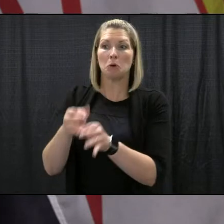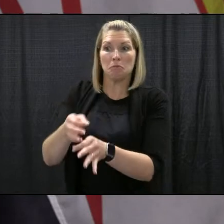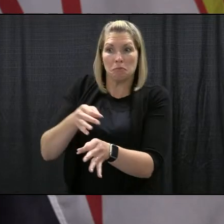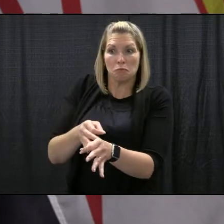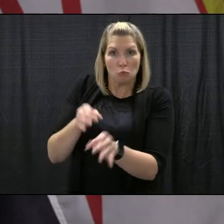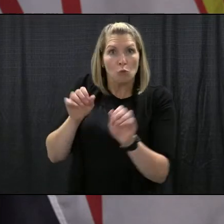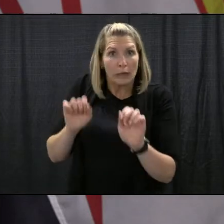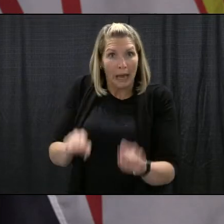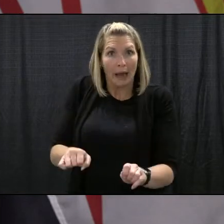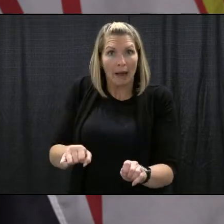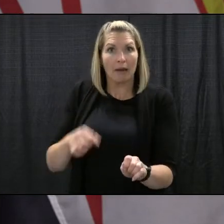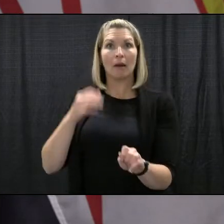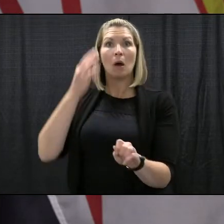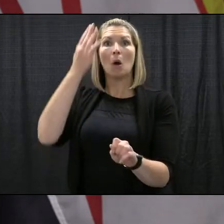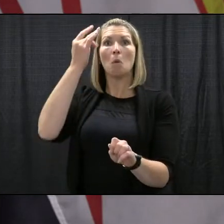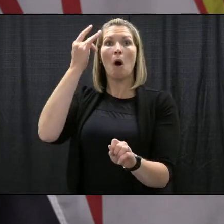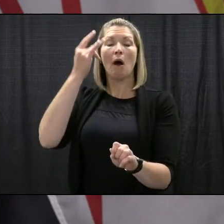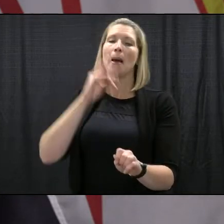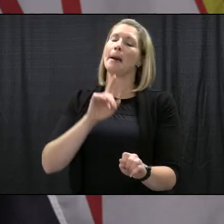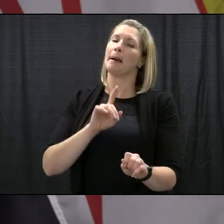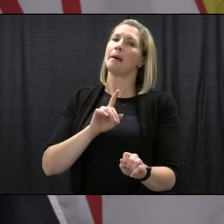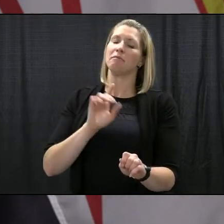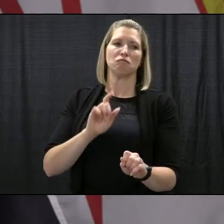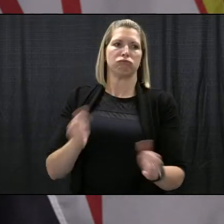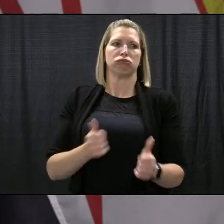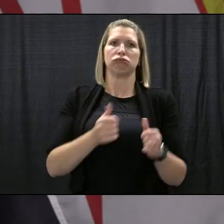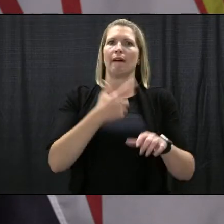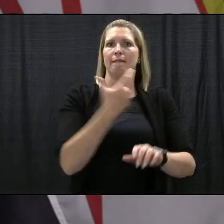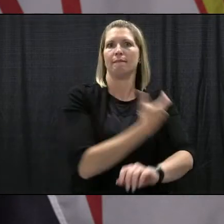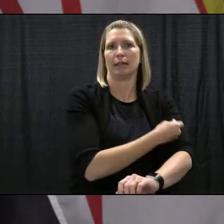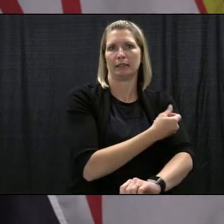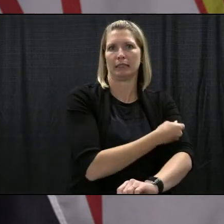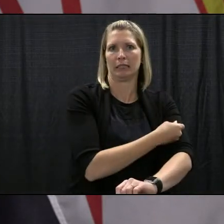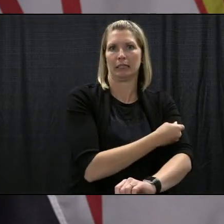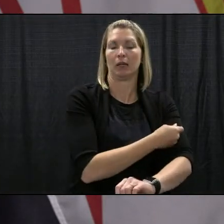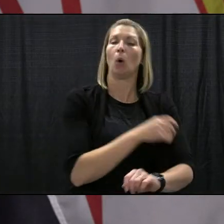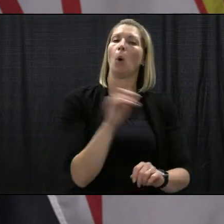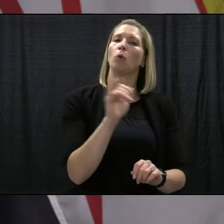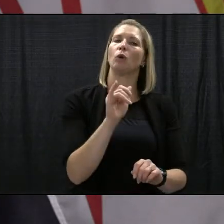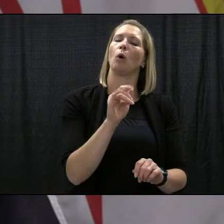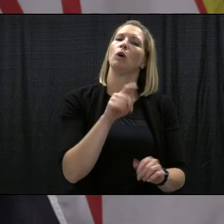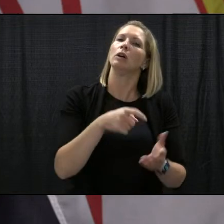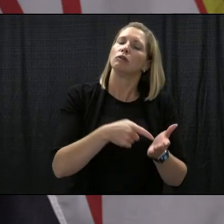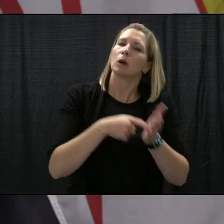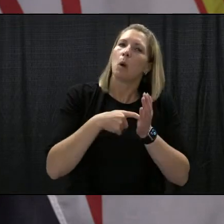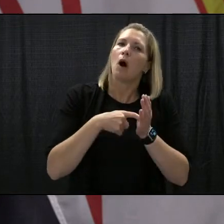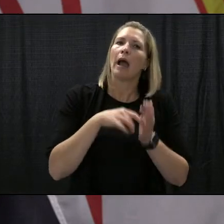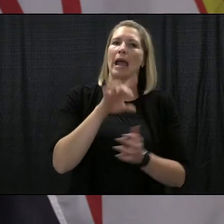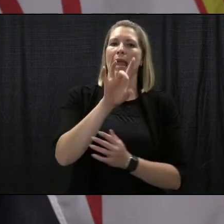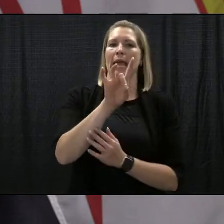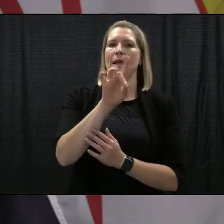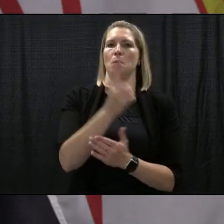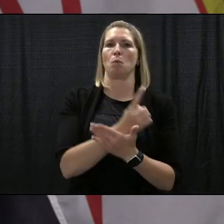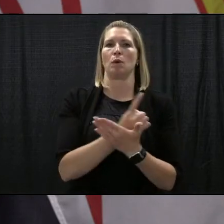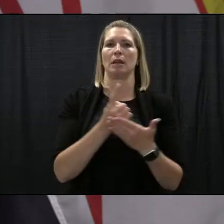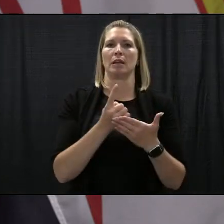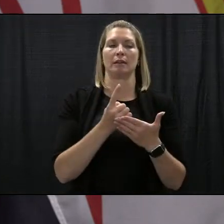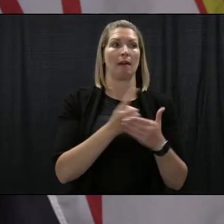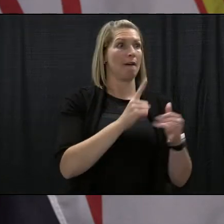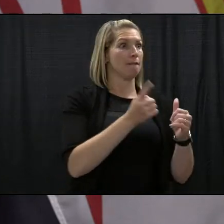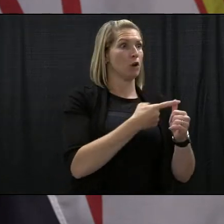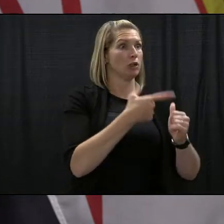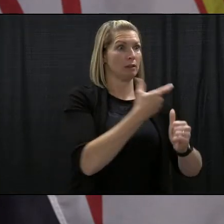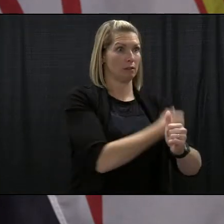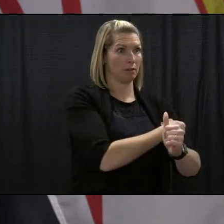since your first dose. Please be assured that the adjustments are made to ensure that